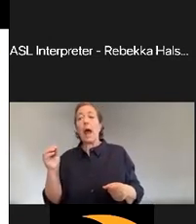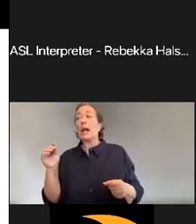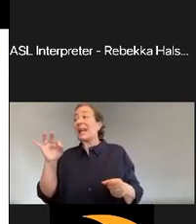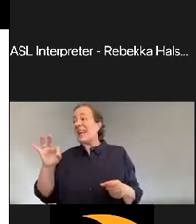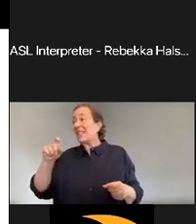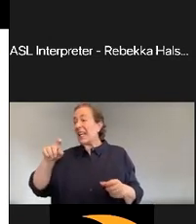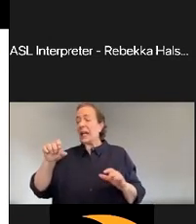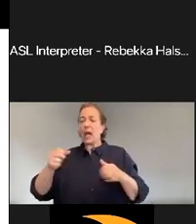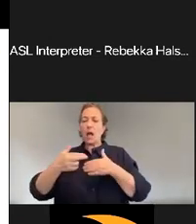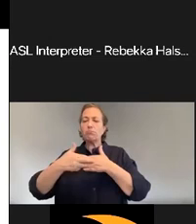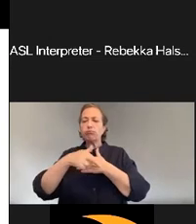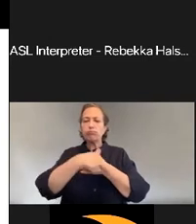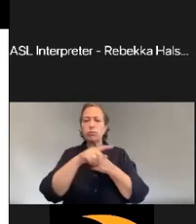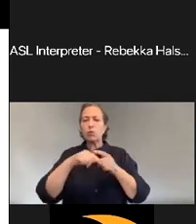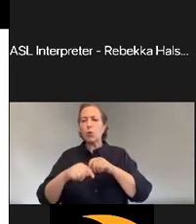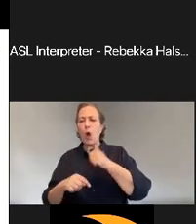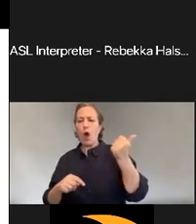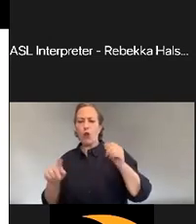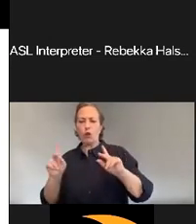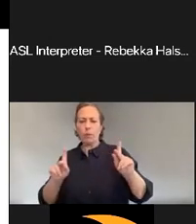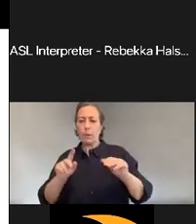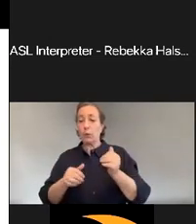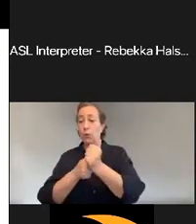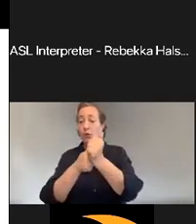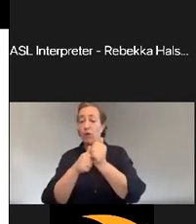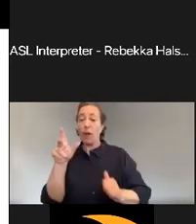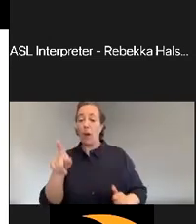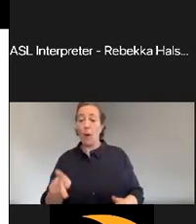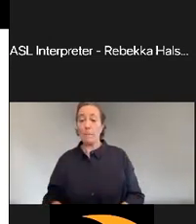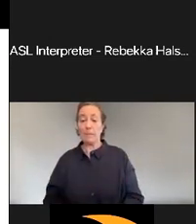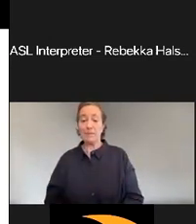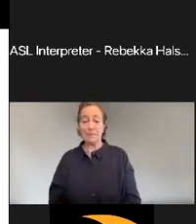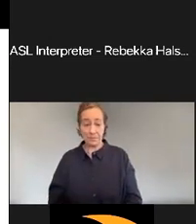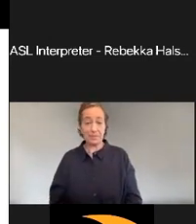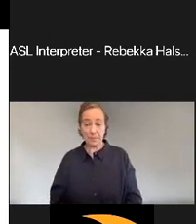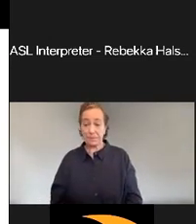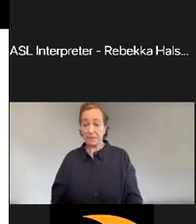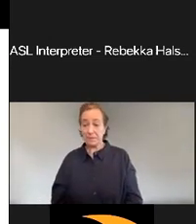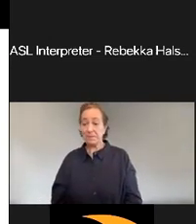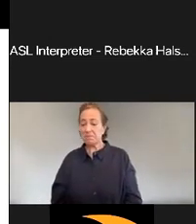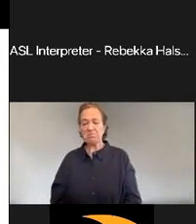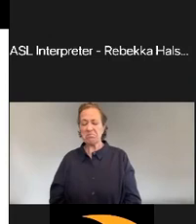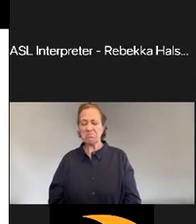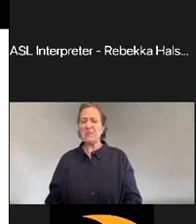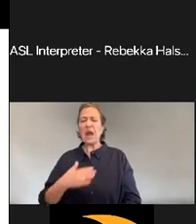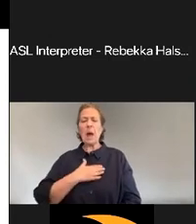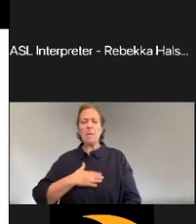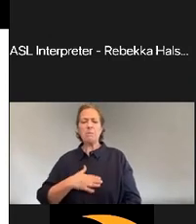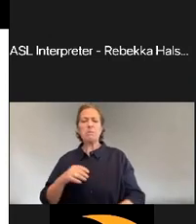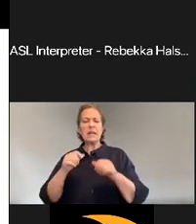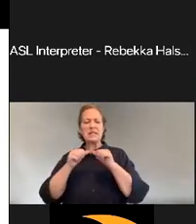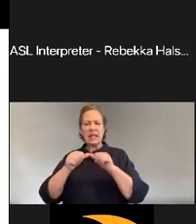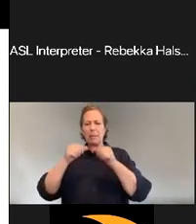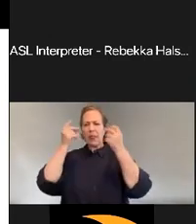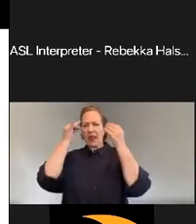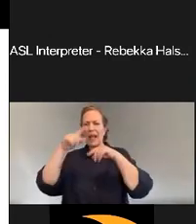other panelists and provide follow-up on that. But please keep thinking about questions. We are here to provide as much information as